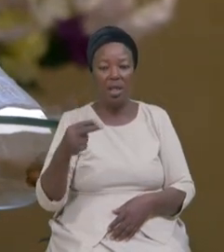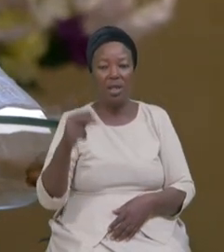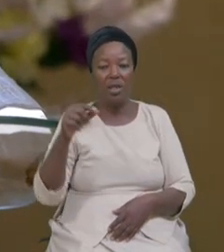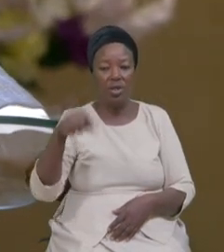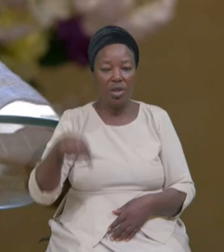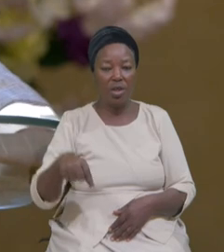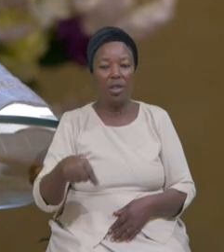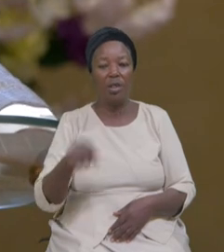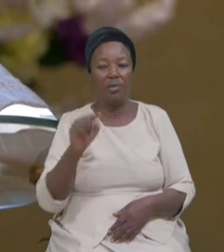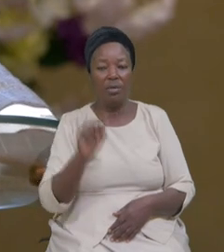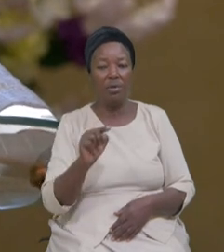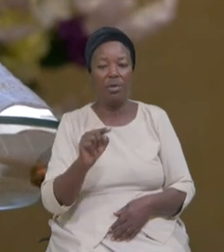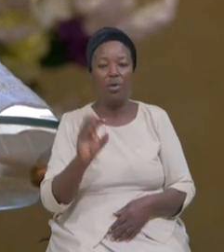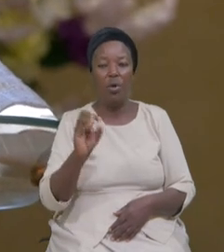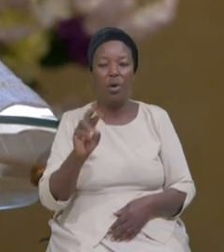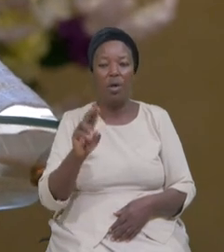gckhq.org/connect,